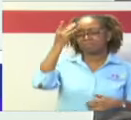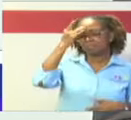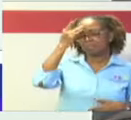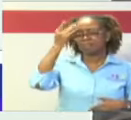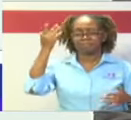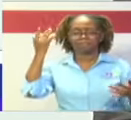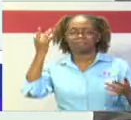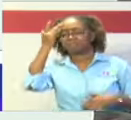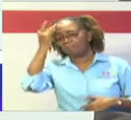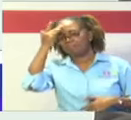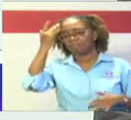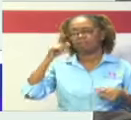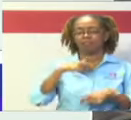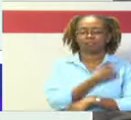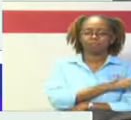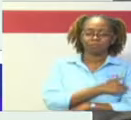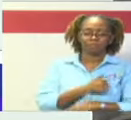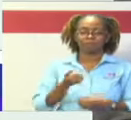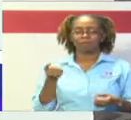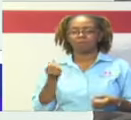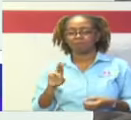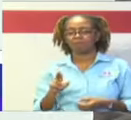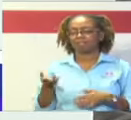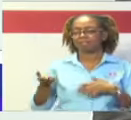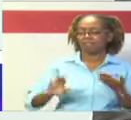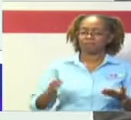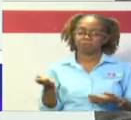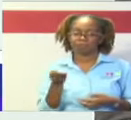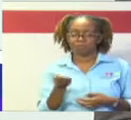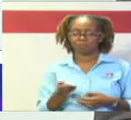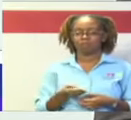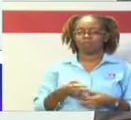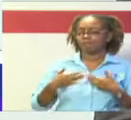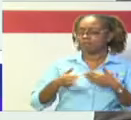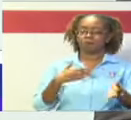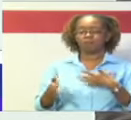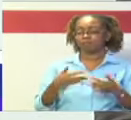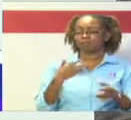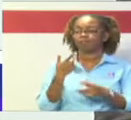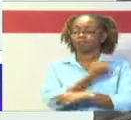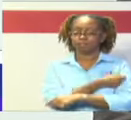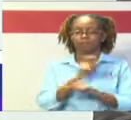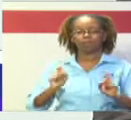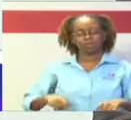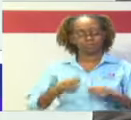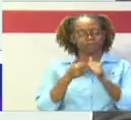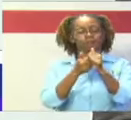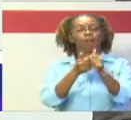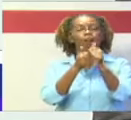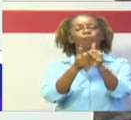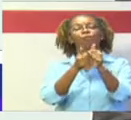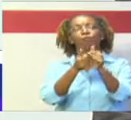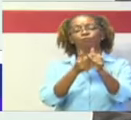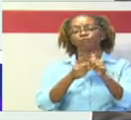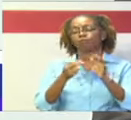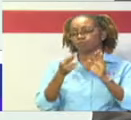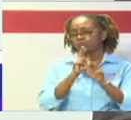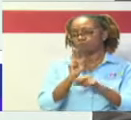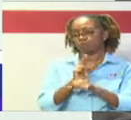the 3 W's, which is wash your hands, watch your distance, and wear your mask. The message